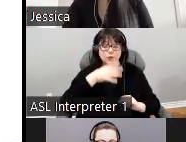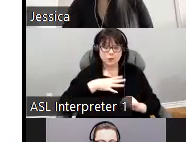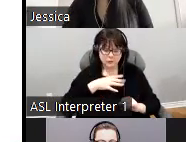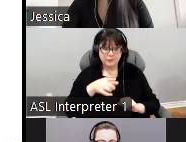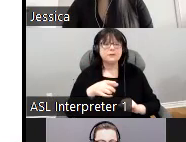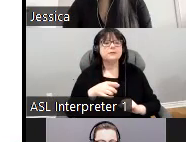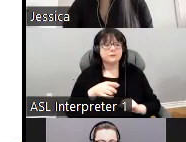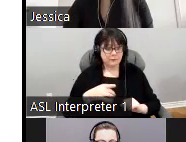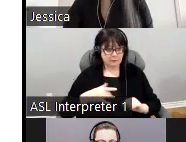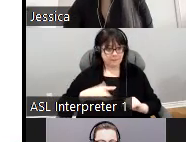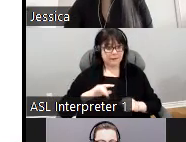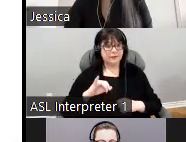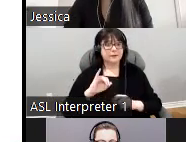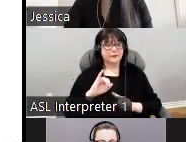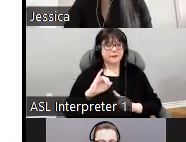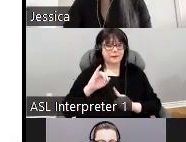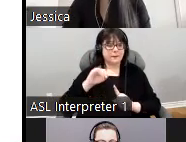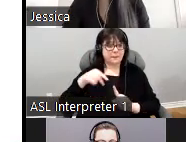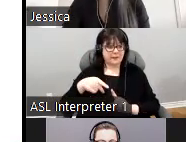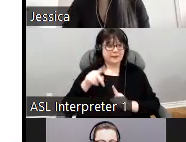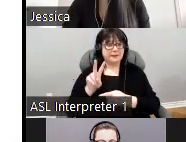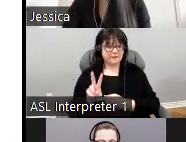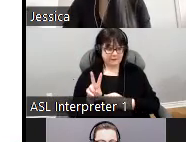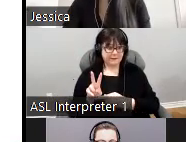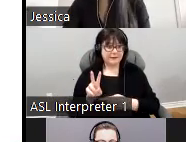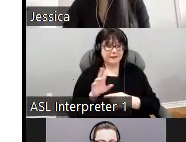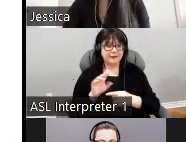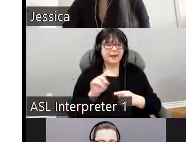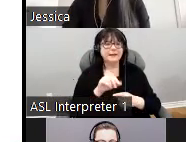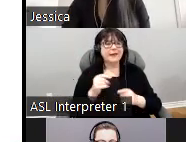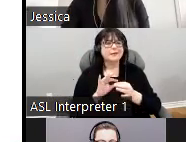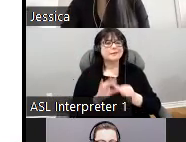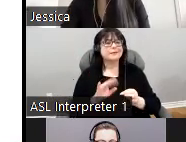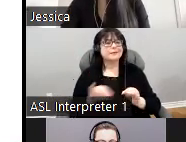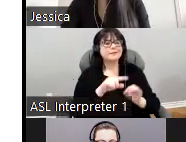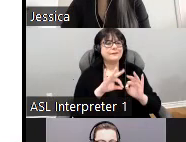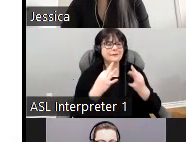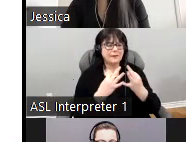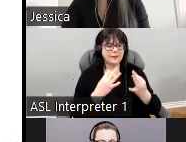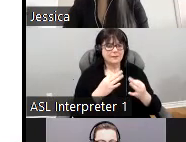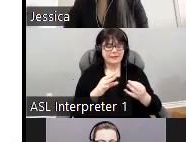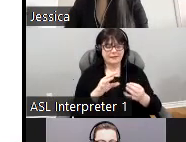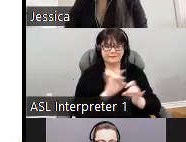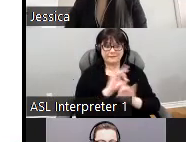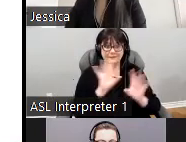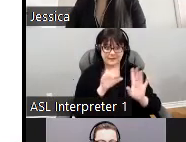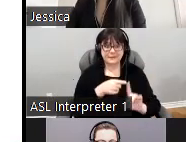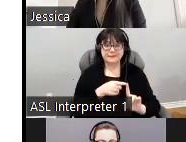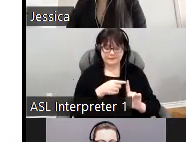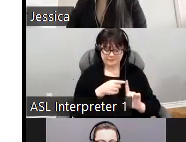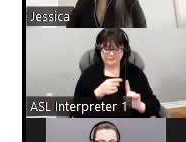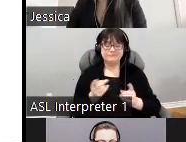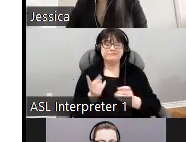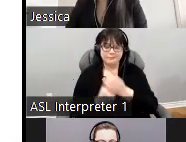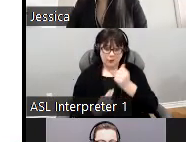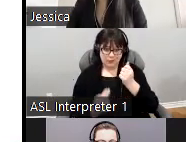to their intimate partners. And intimate partner violence, or IPV, and family violence are both nestled within the